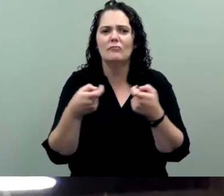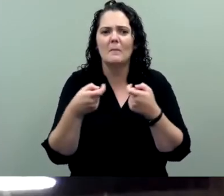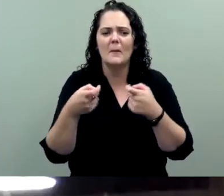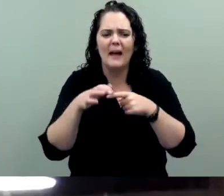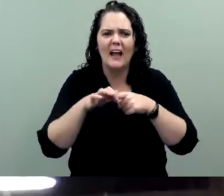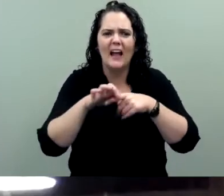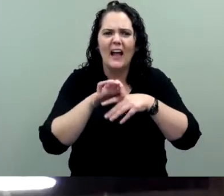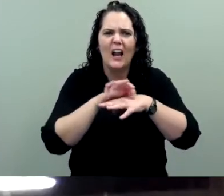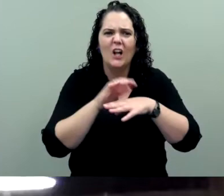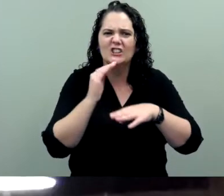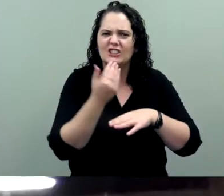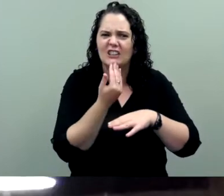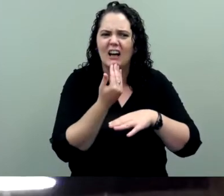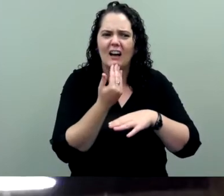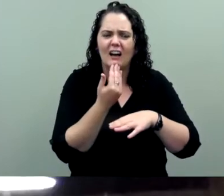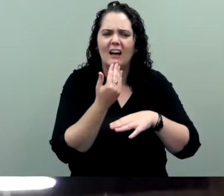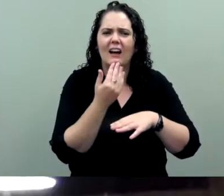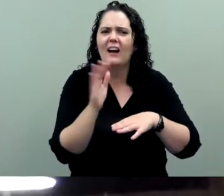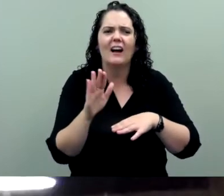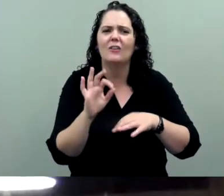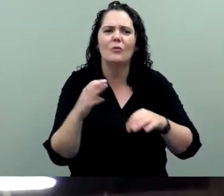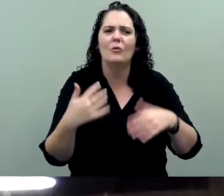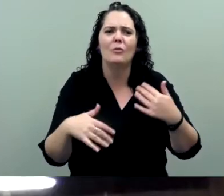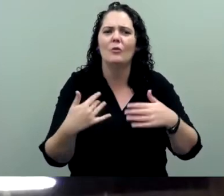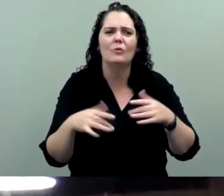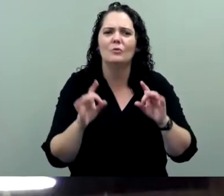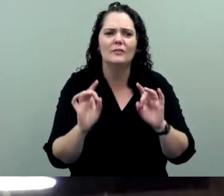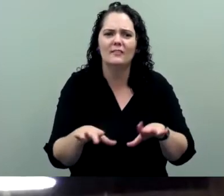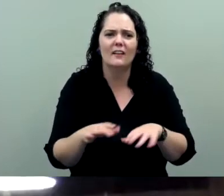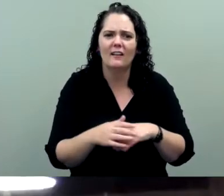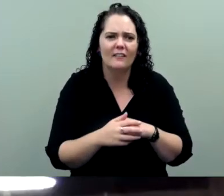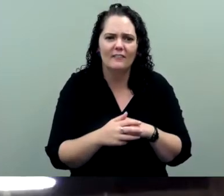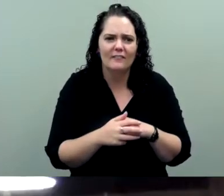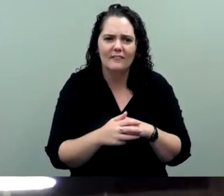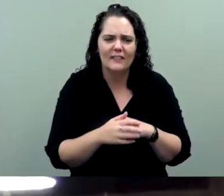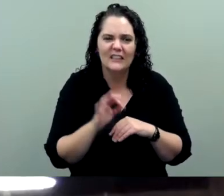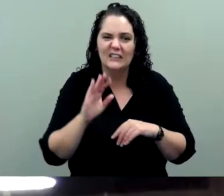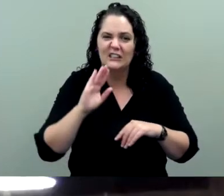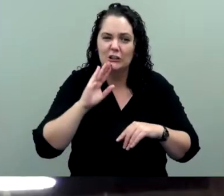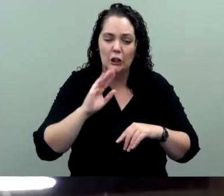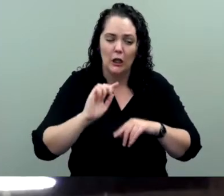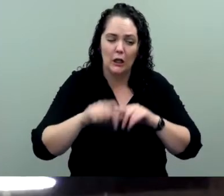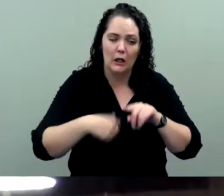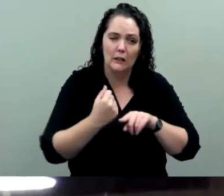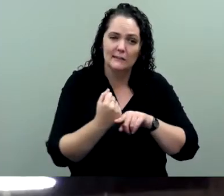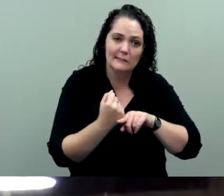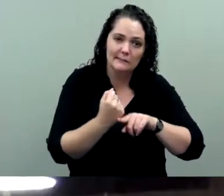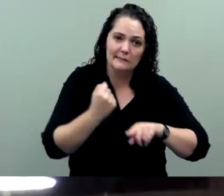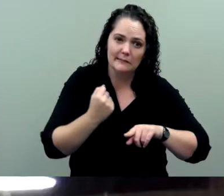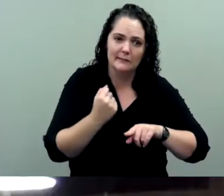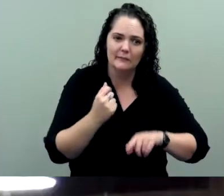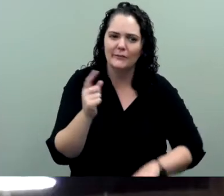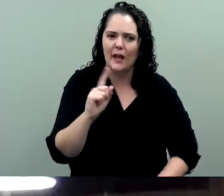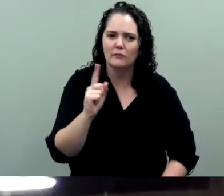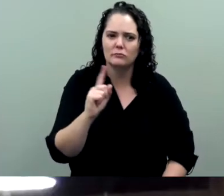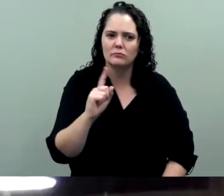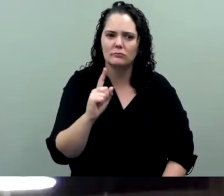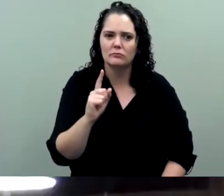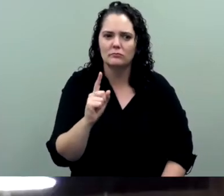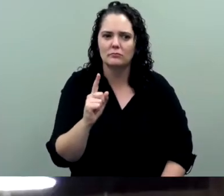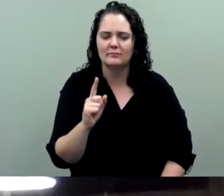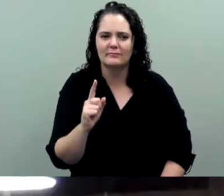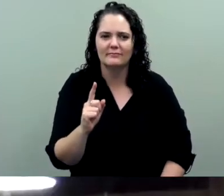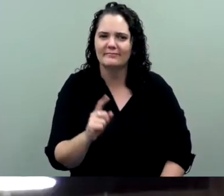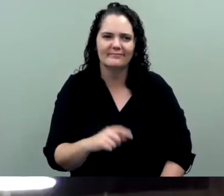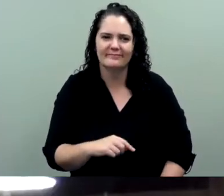them up. Please, nobody. Yeah, don't put on a tourniquet. Yeah, you don't have to put them on that